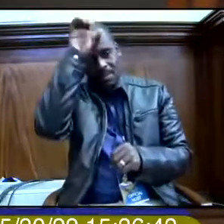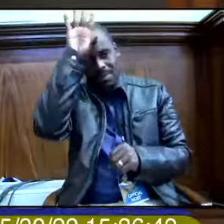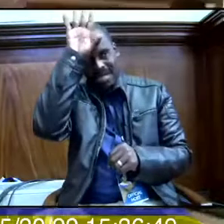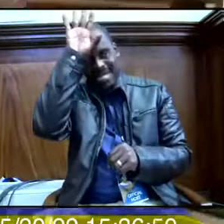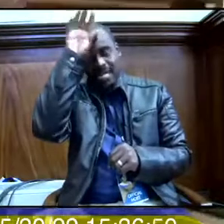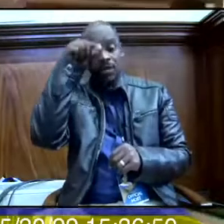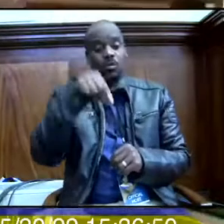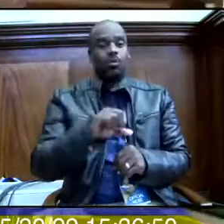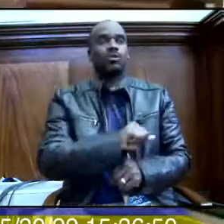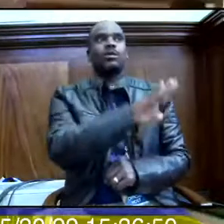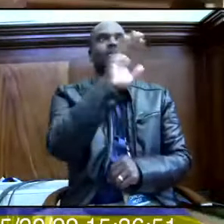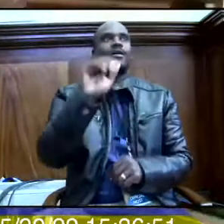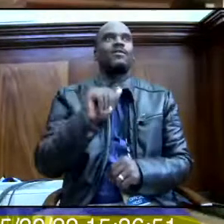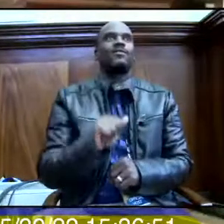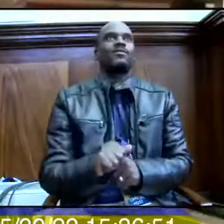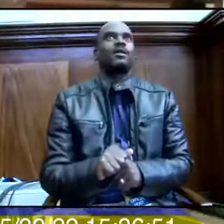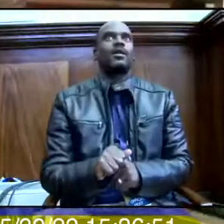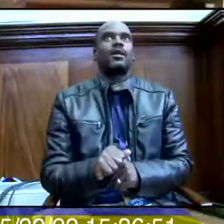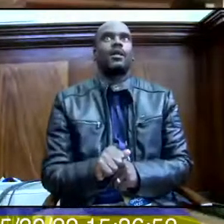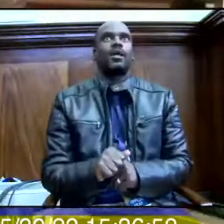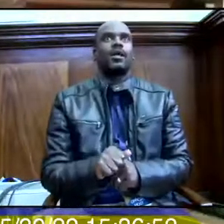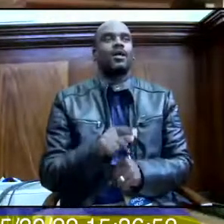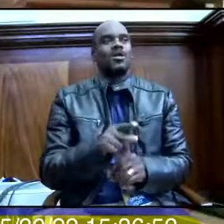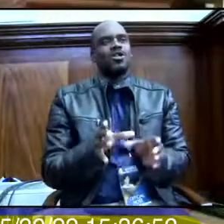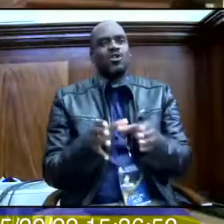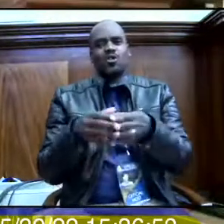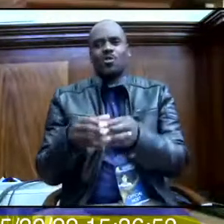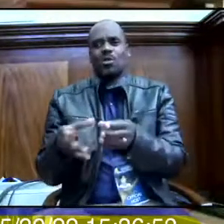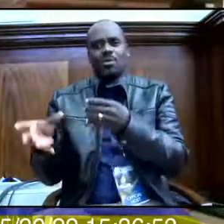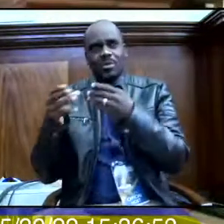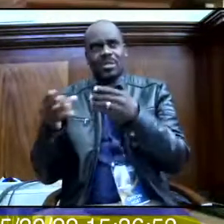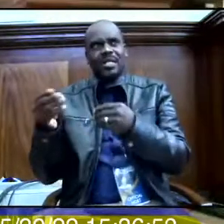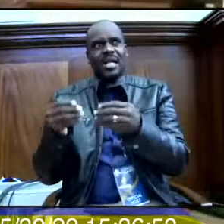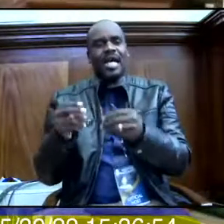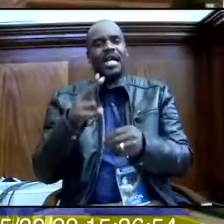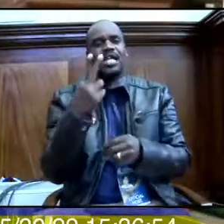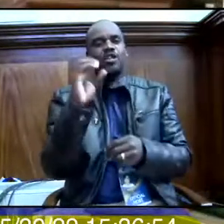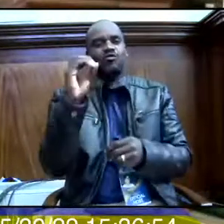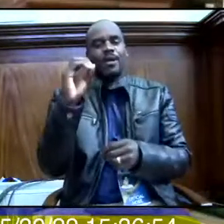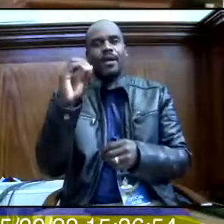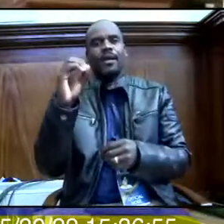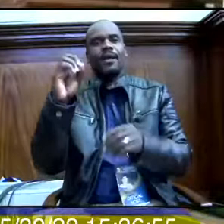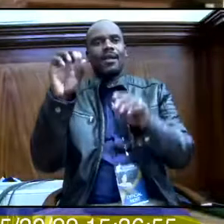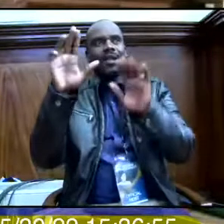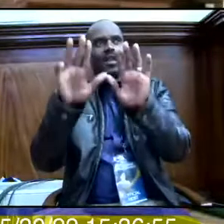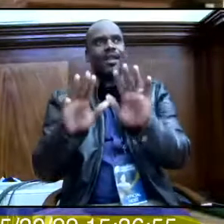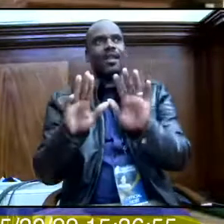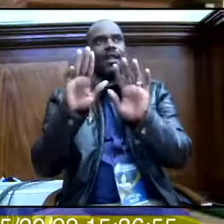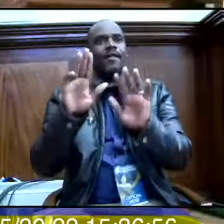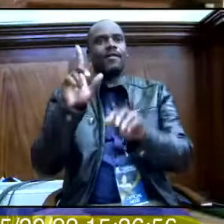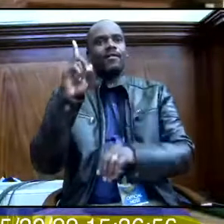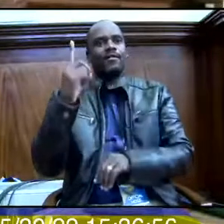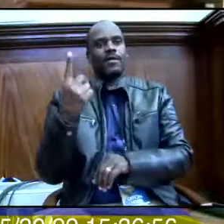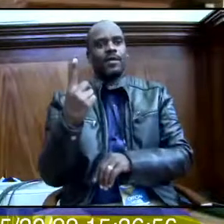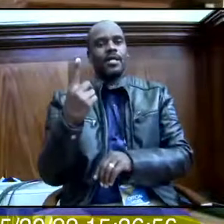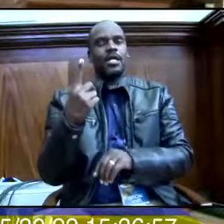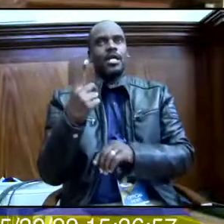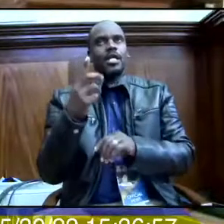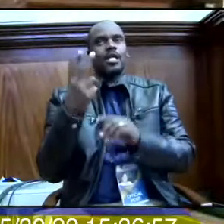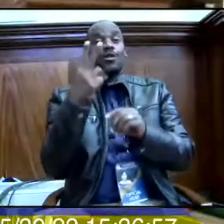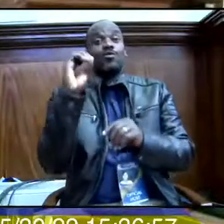africa according to a city group study in 20 2011 the international monetary